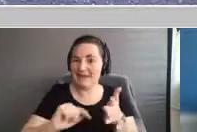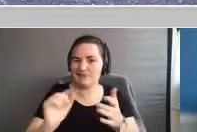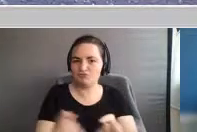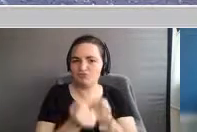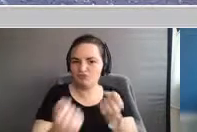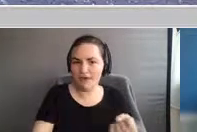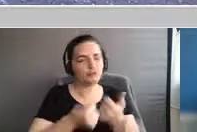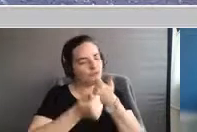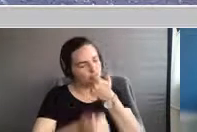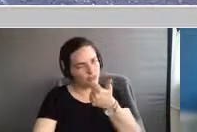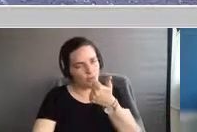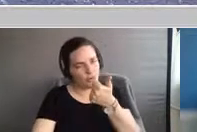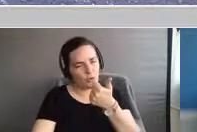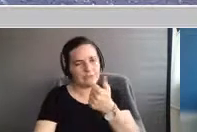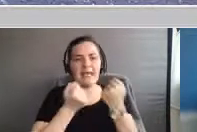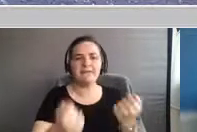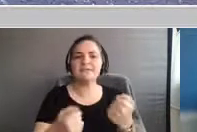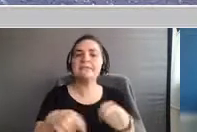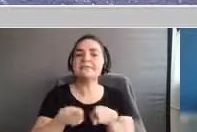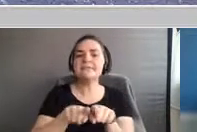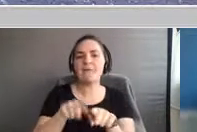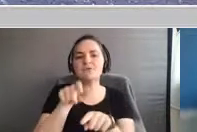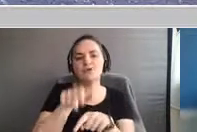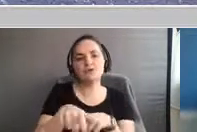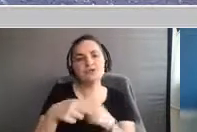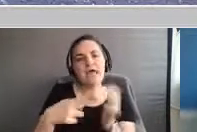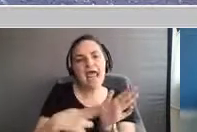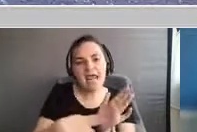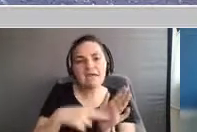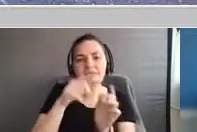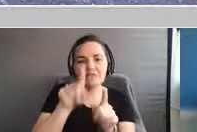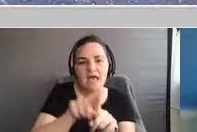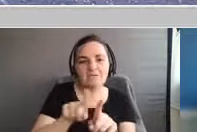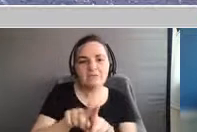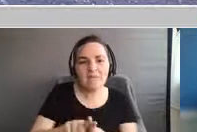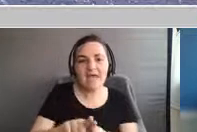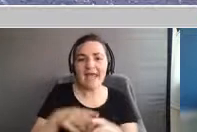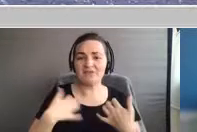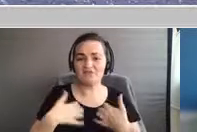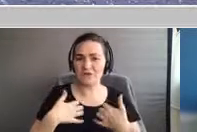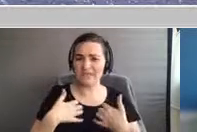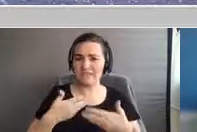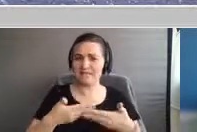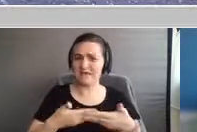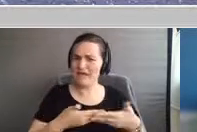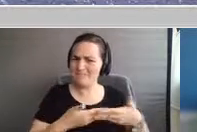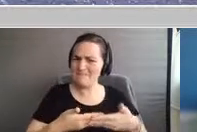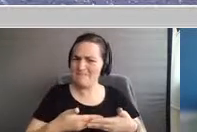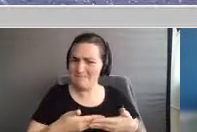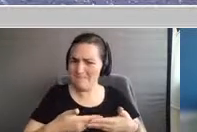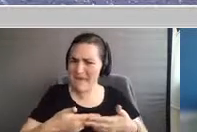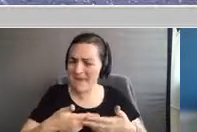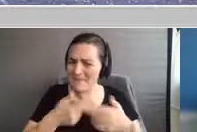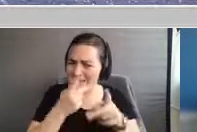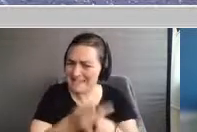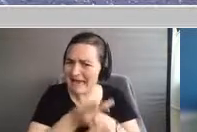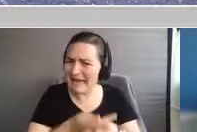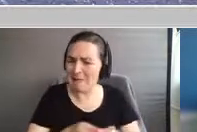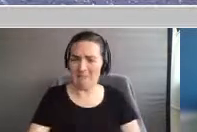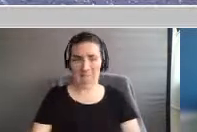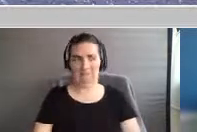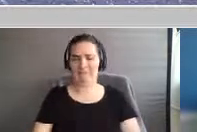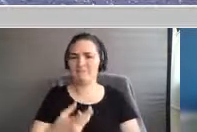there. Ditto, student N, an interest in babysitting. I hope you get some money for it as well, student N.